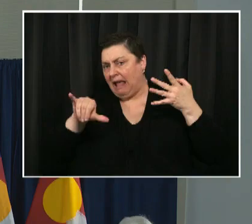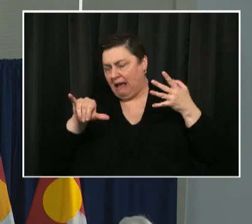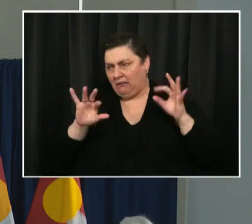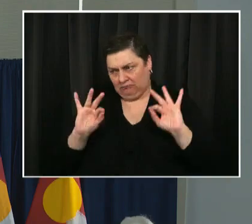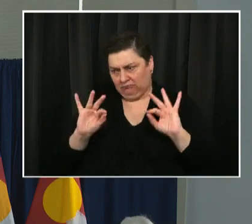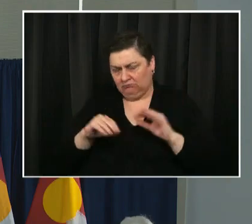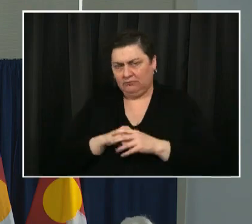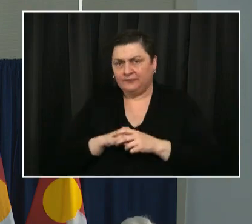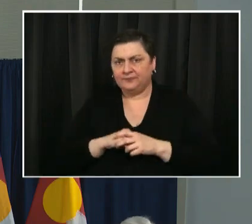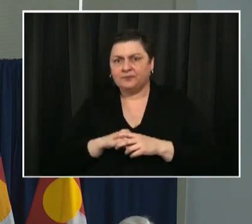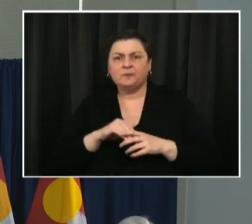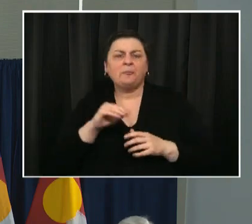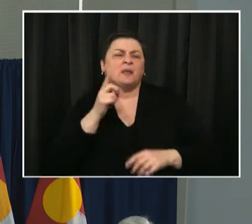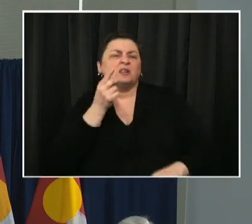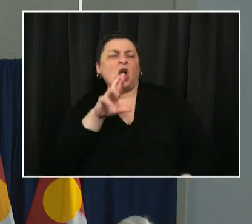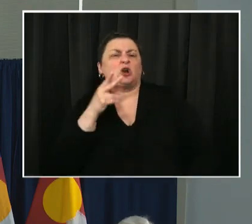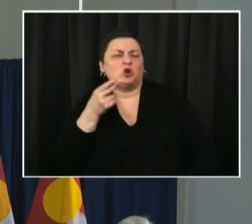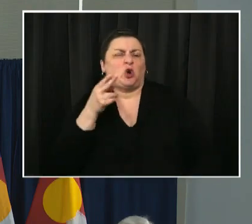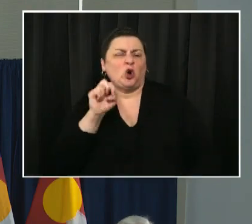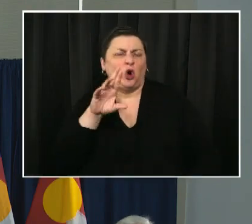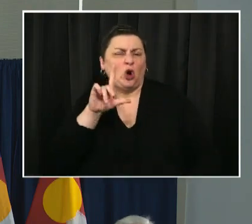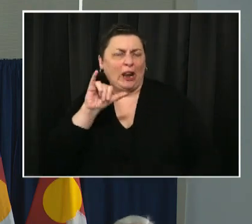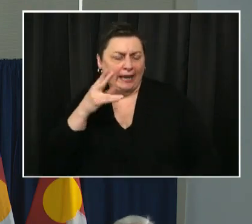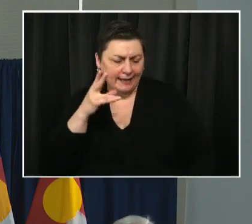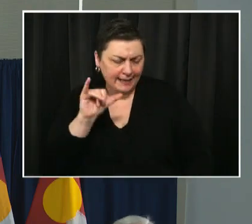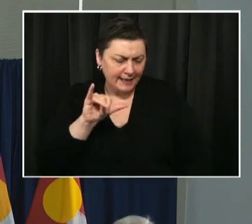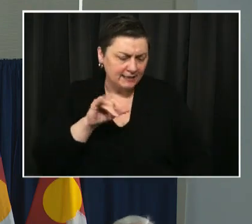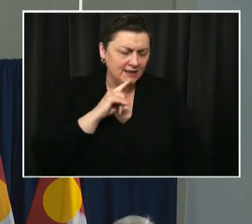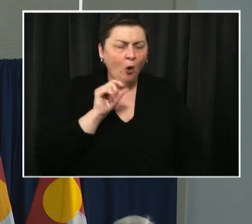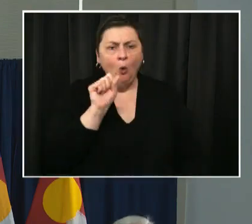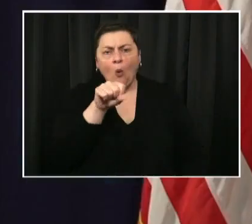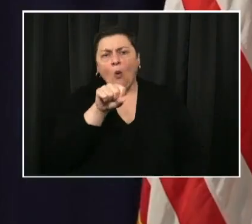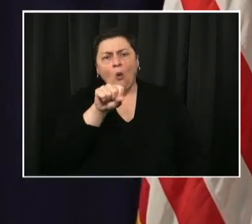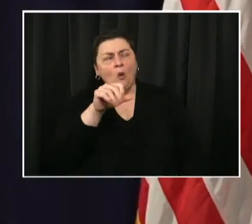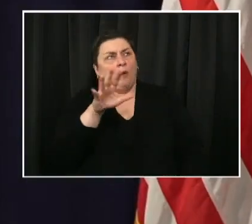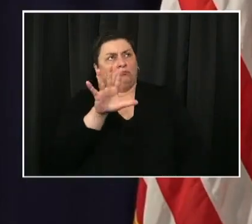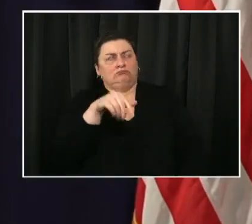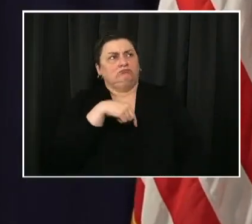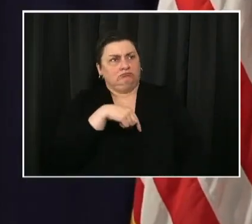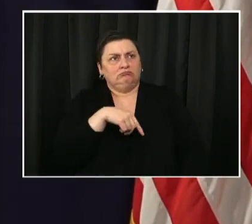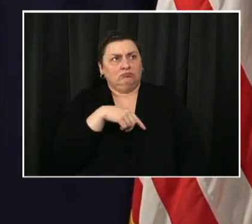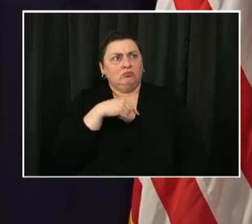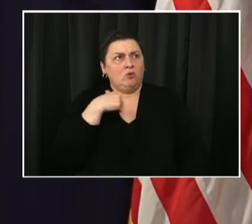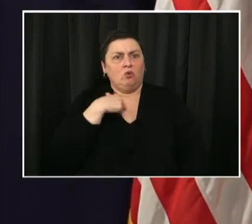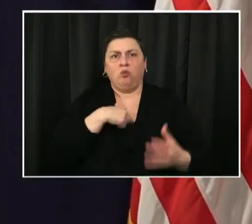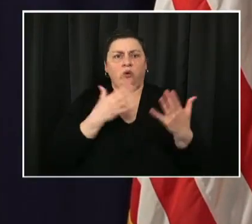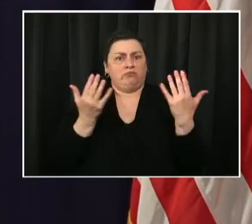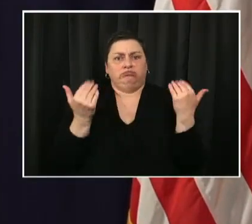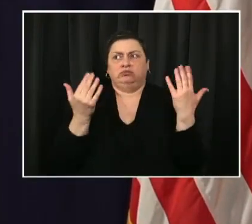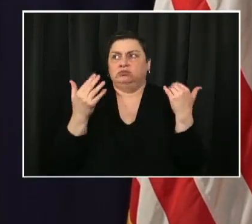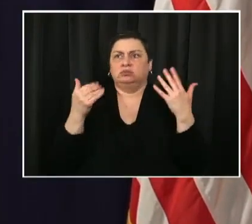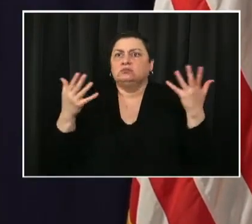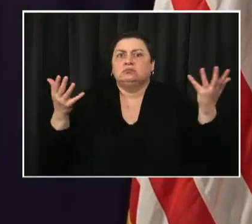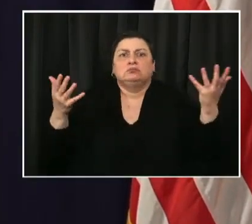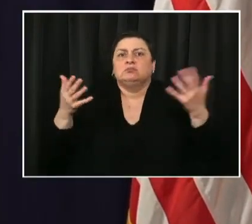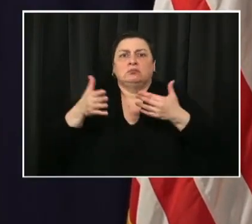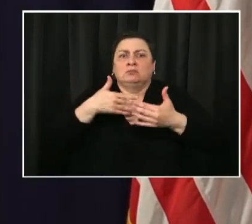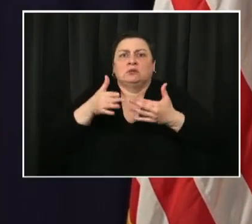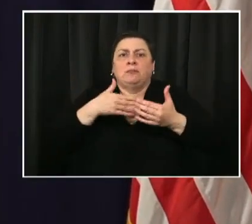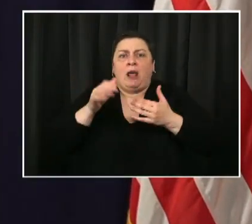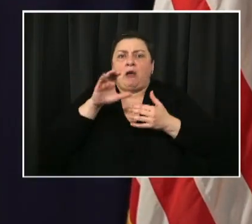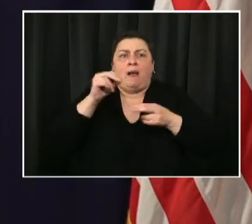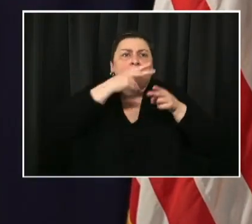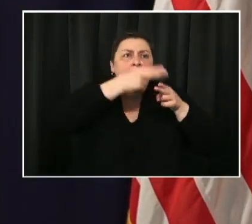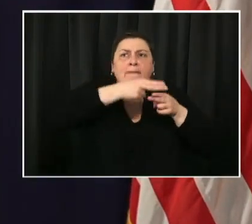think at this point, we are eager to see the number of doses available of whatever product that, the FDA has